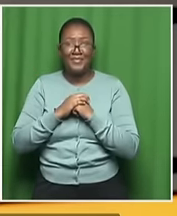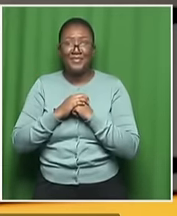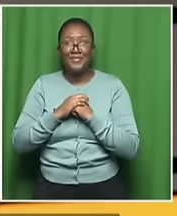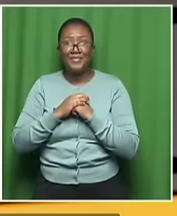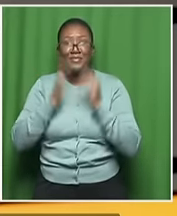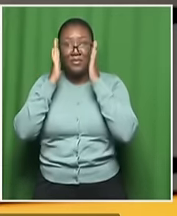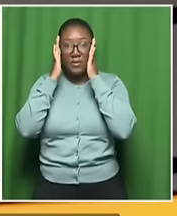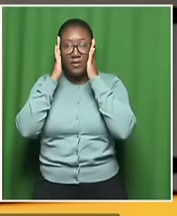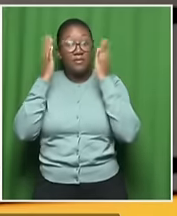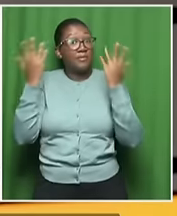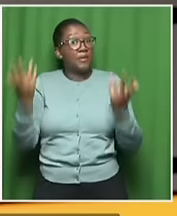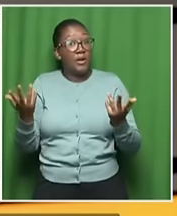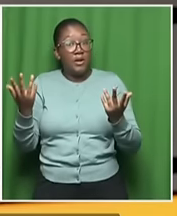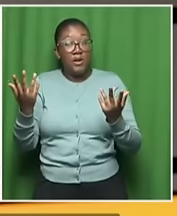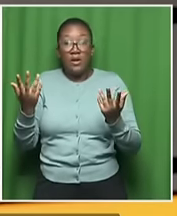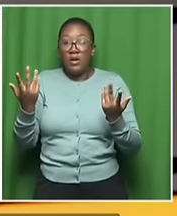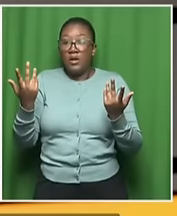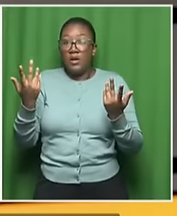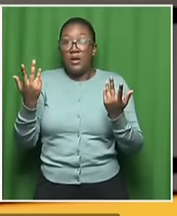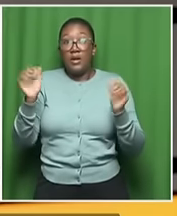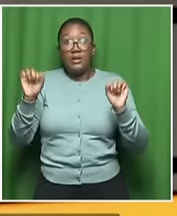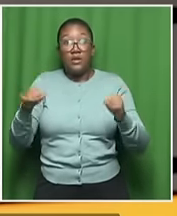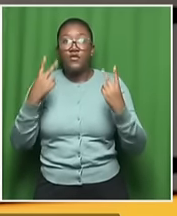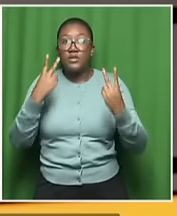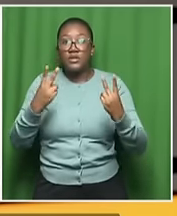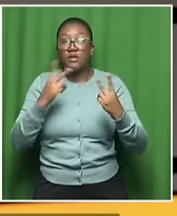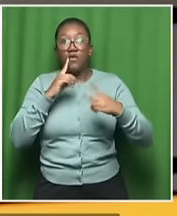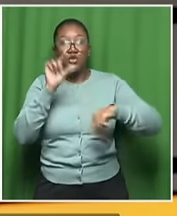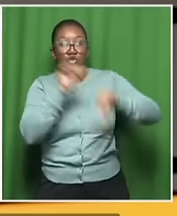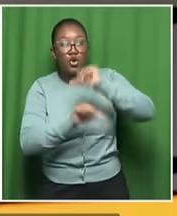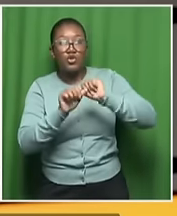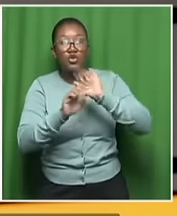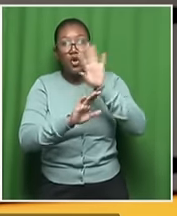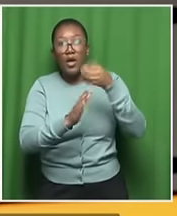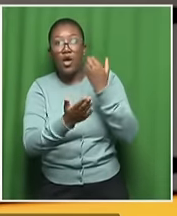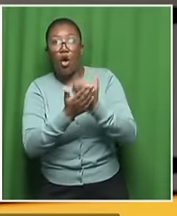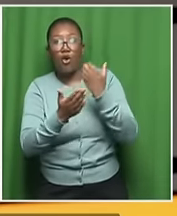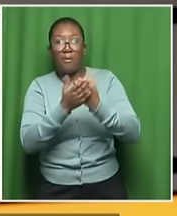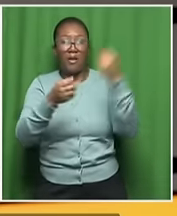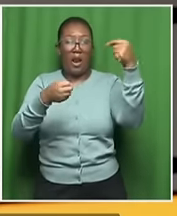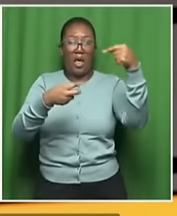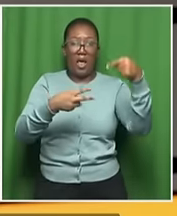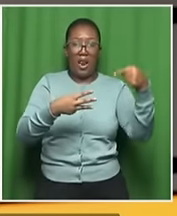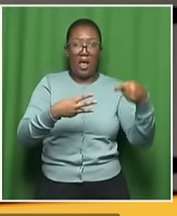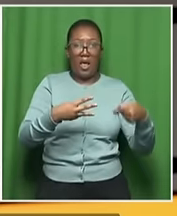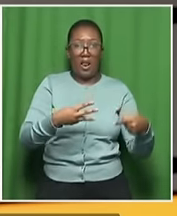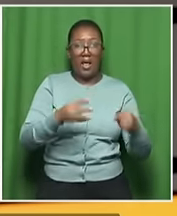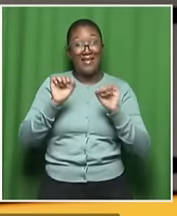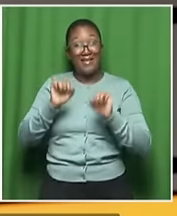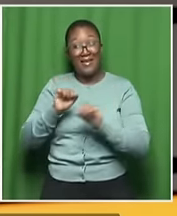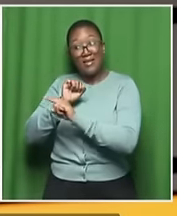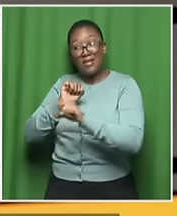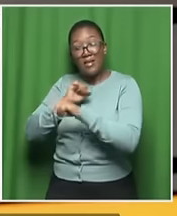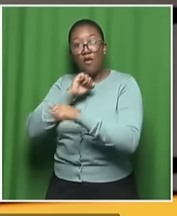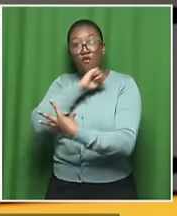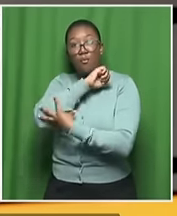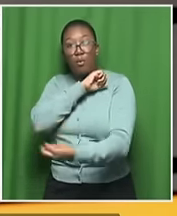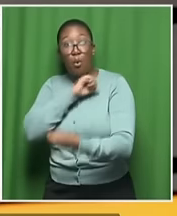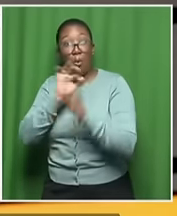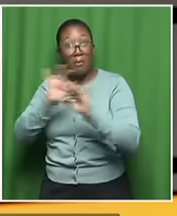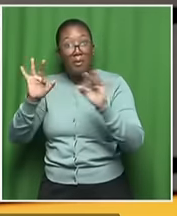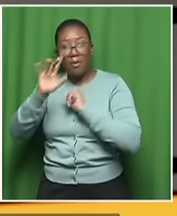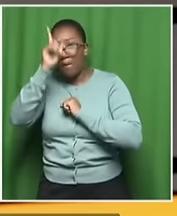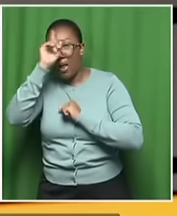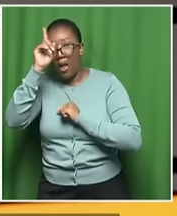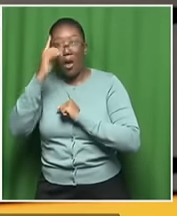a test in terms of socioeconomic factors, because you get poor people who are black, white,